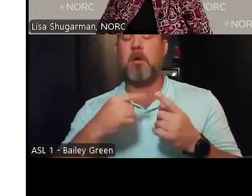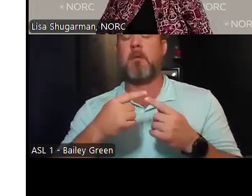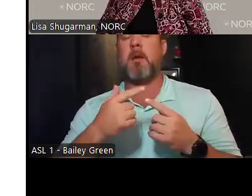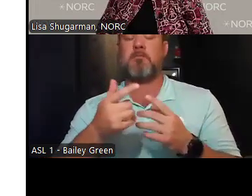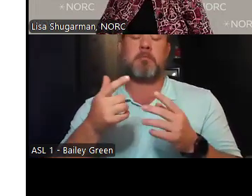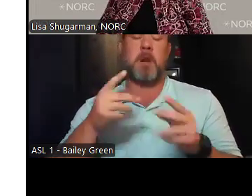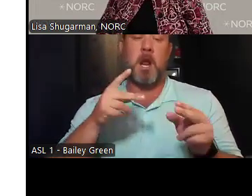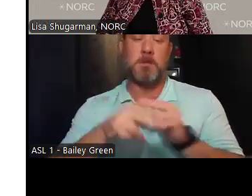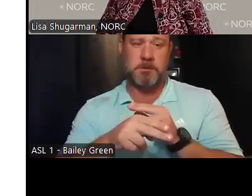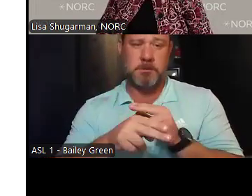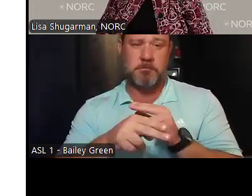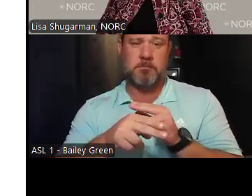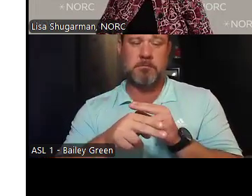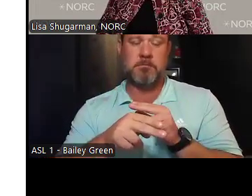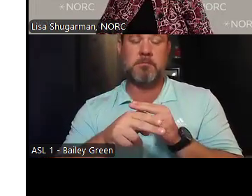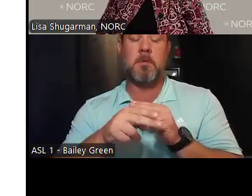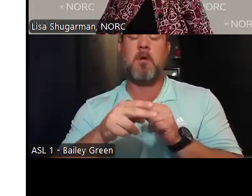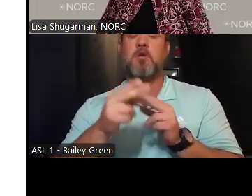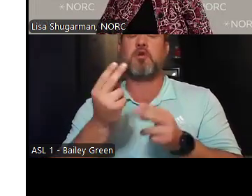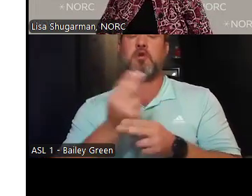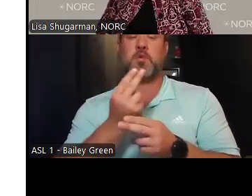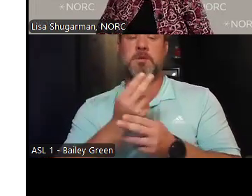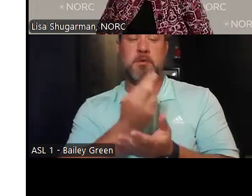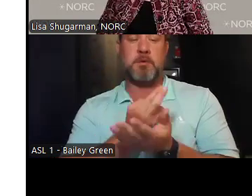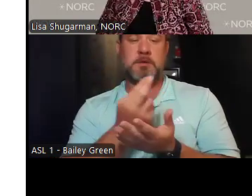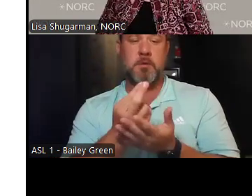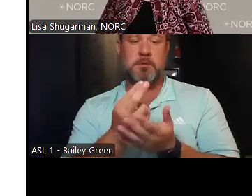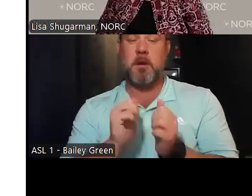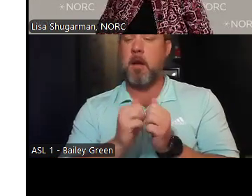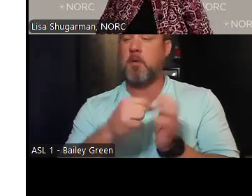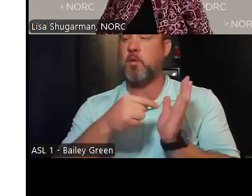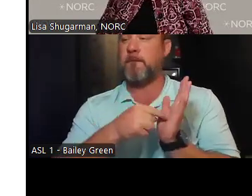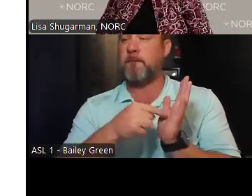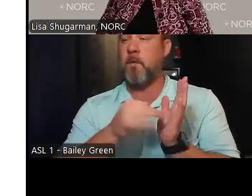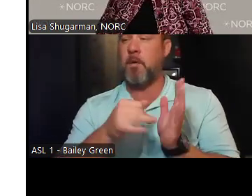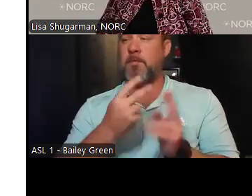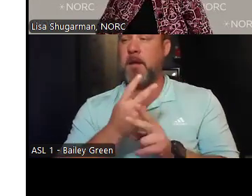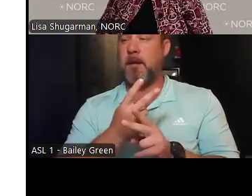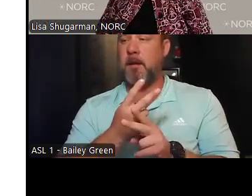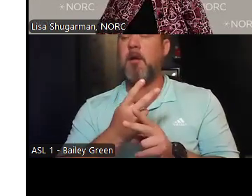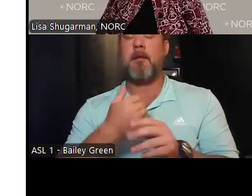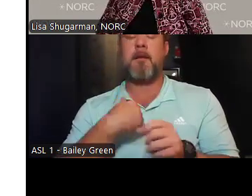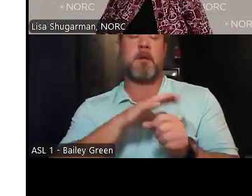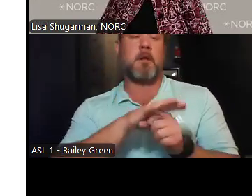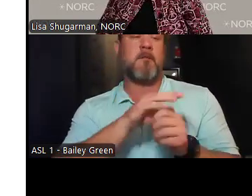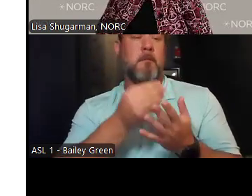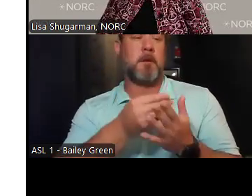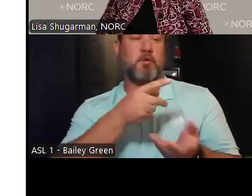cut back, using up their resources, the affordability of care, and having enough money to pay for care